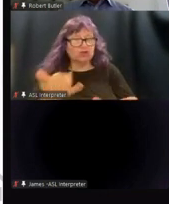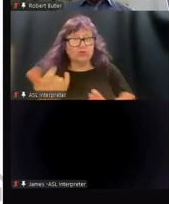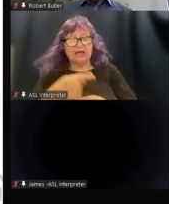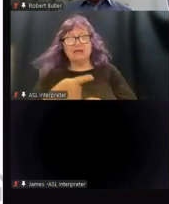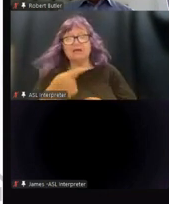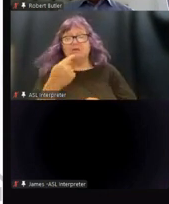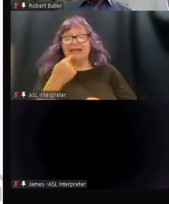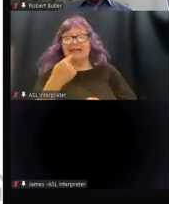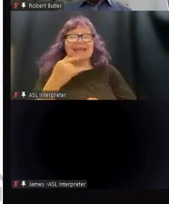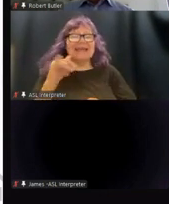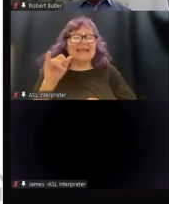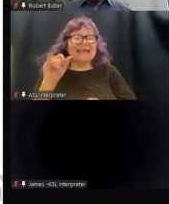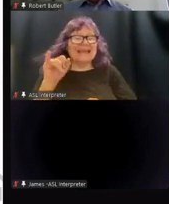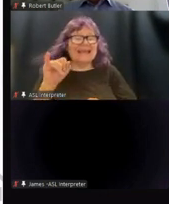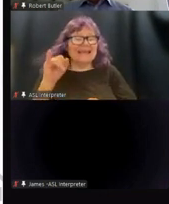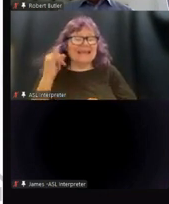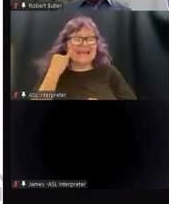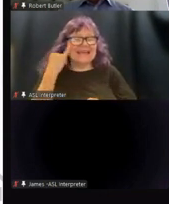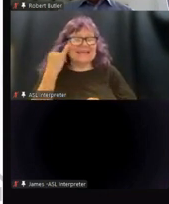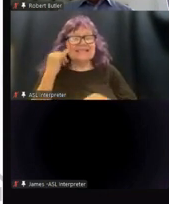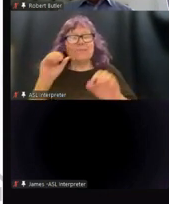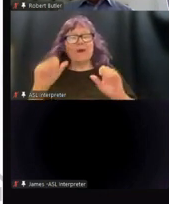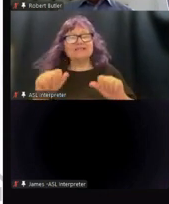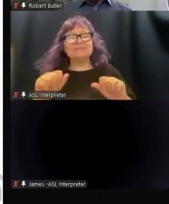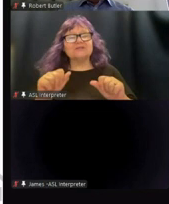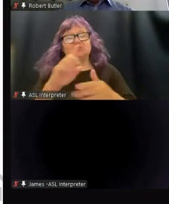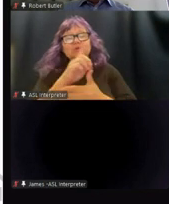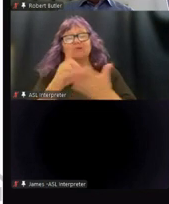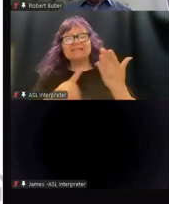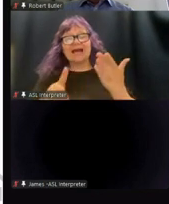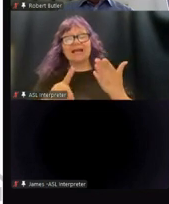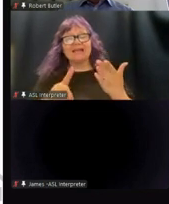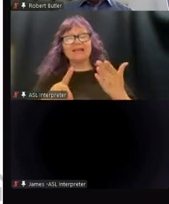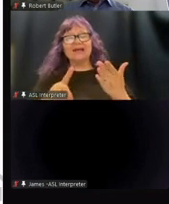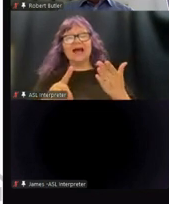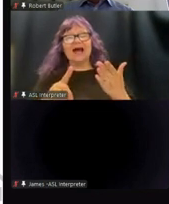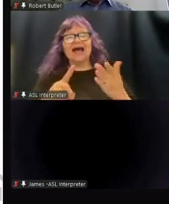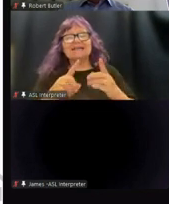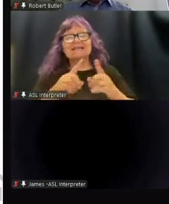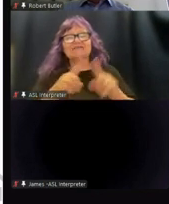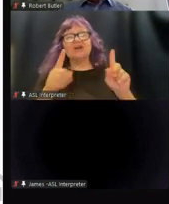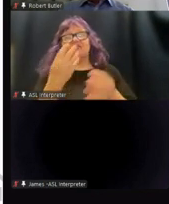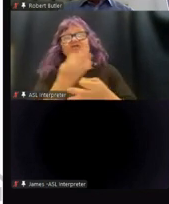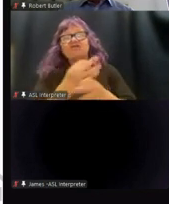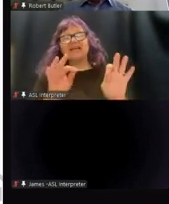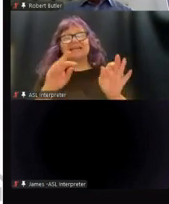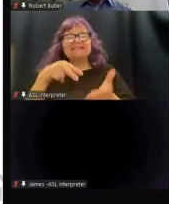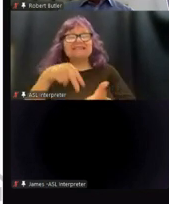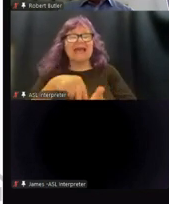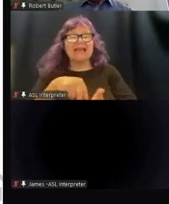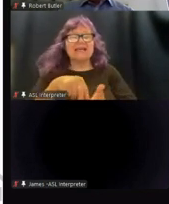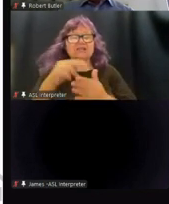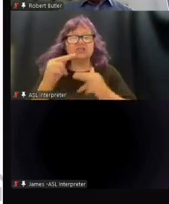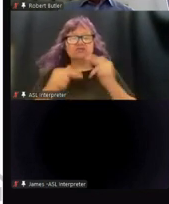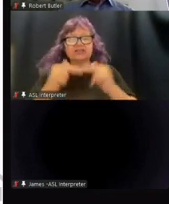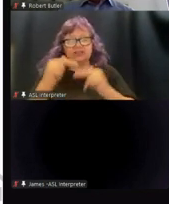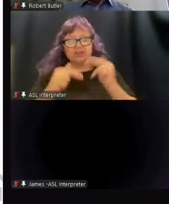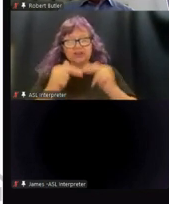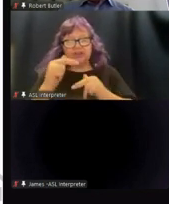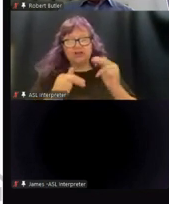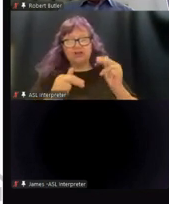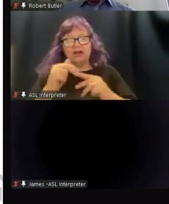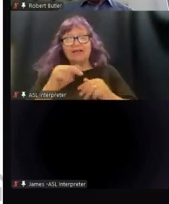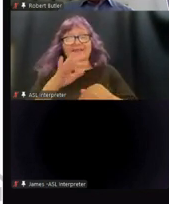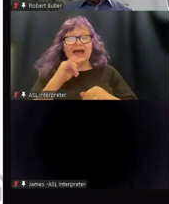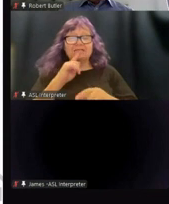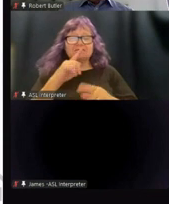it possible to develop a design, an entirely freestanding structure that